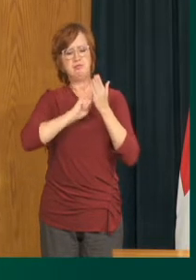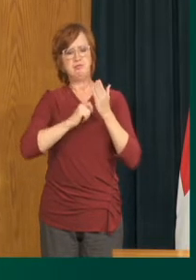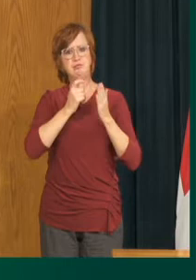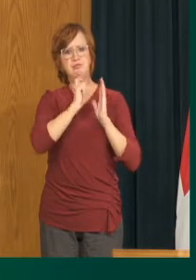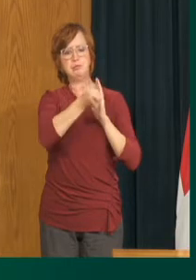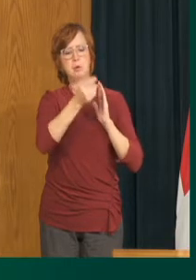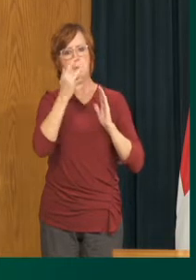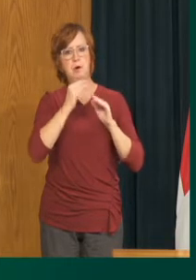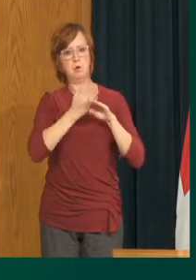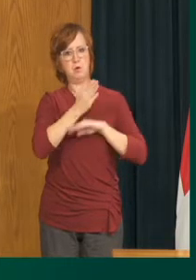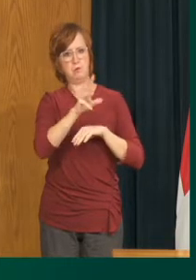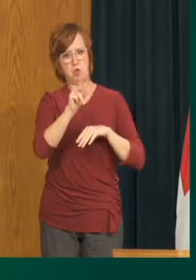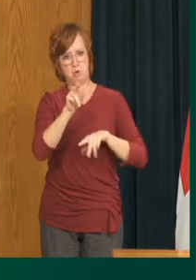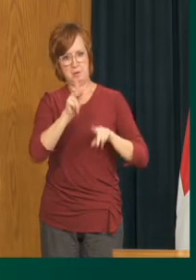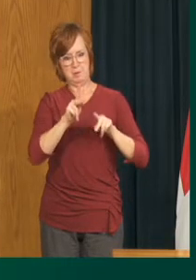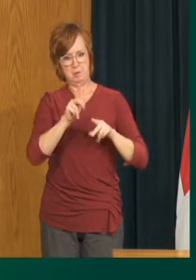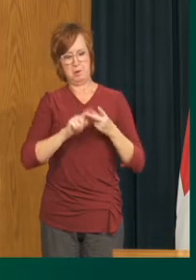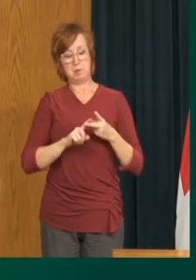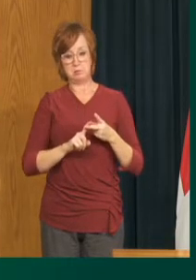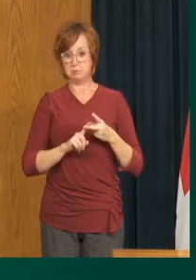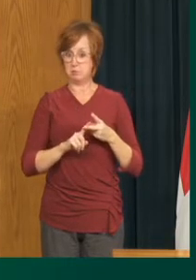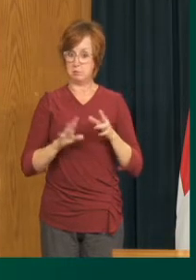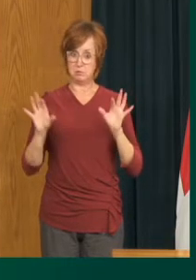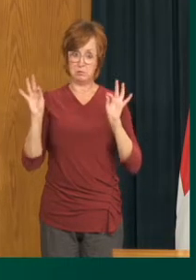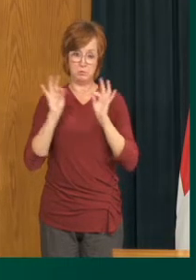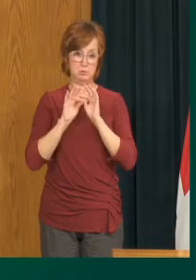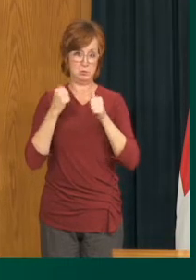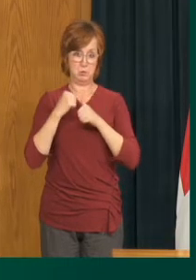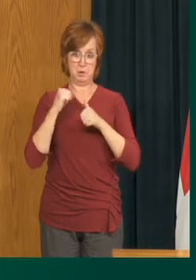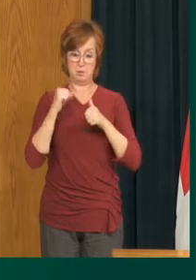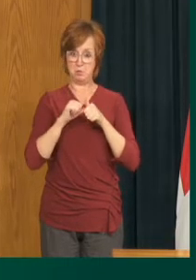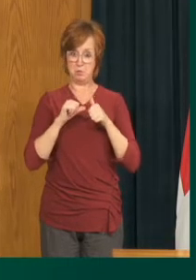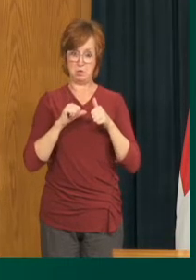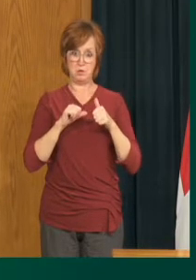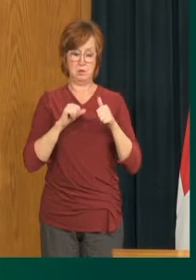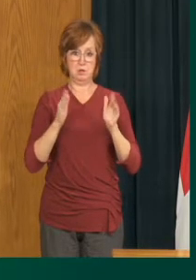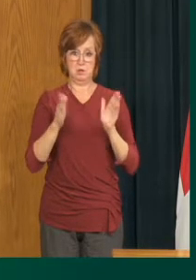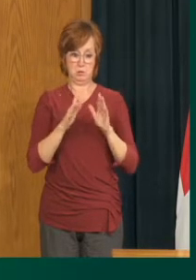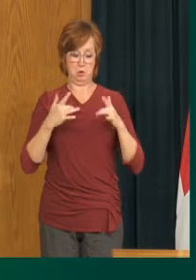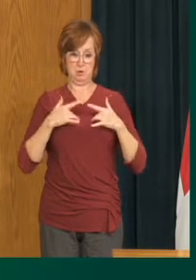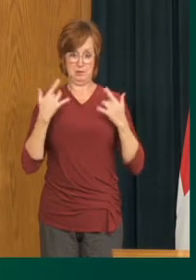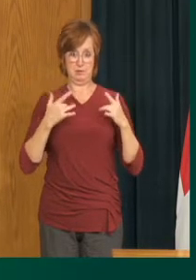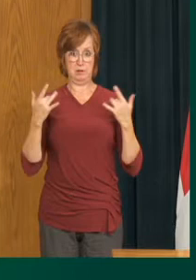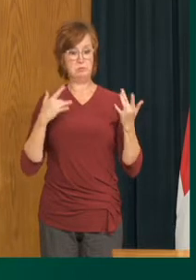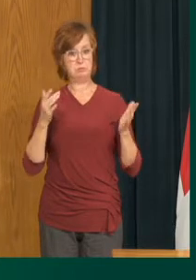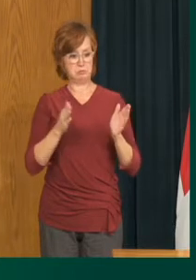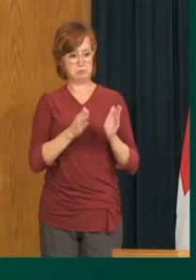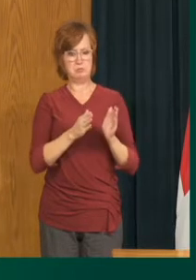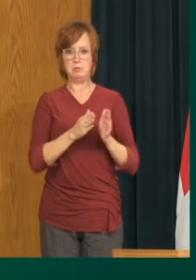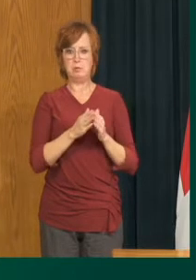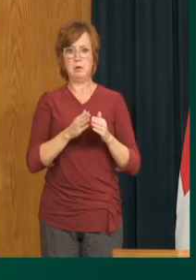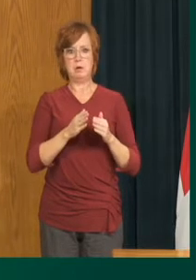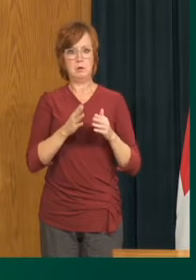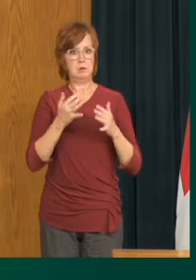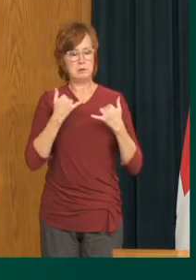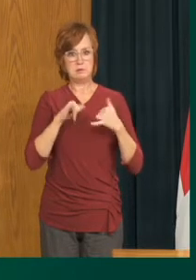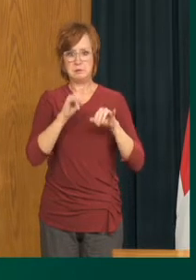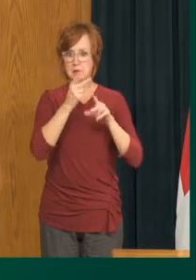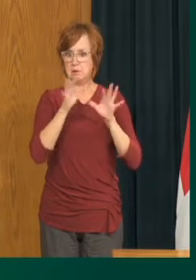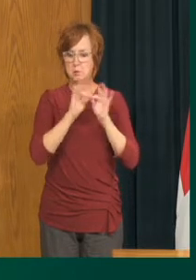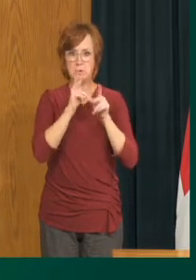careful even with small gatherings. But we have to recognize that even with all the care we take, occasionally there can be a case or a transmission event even